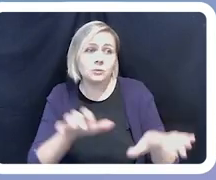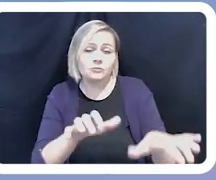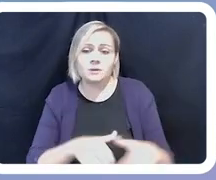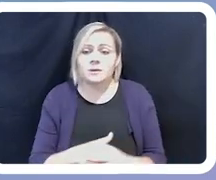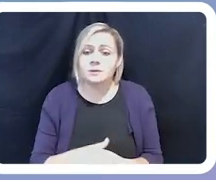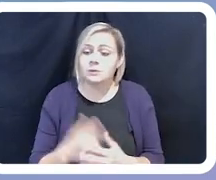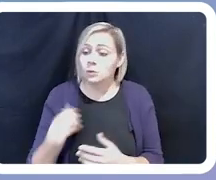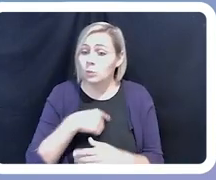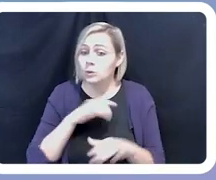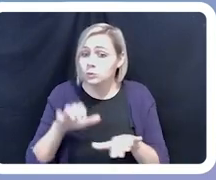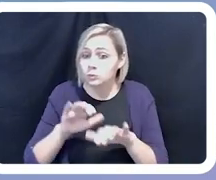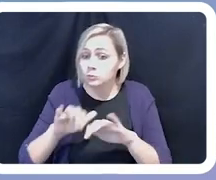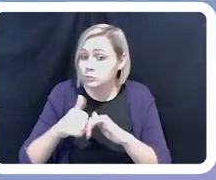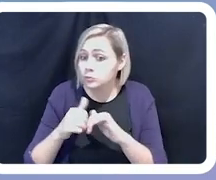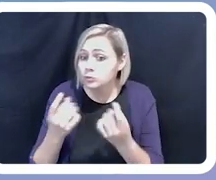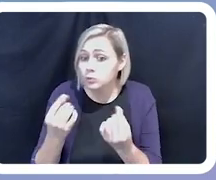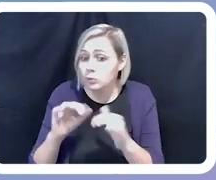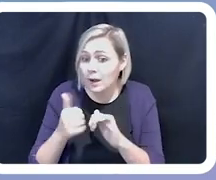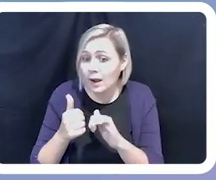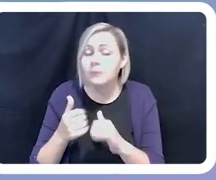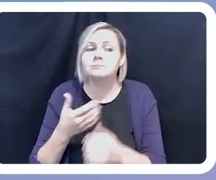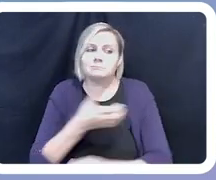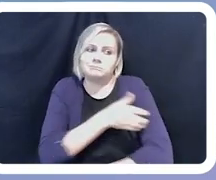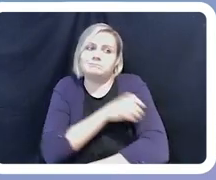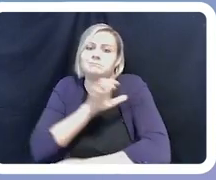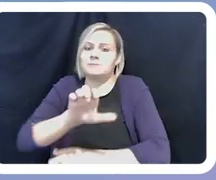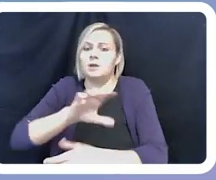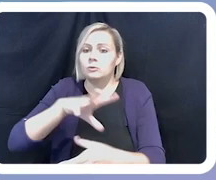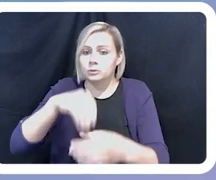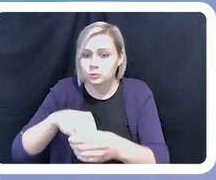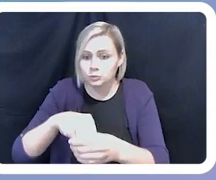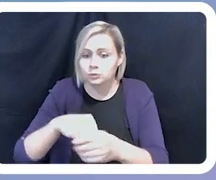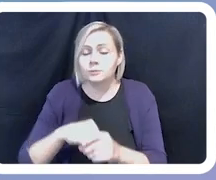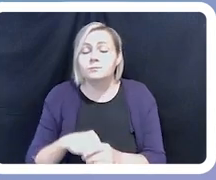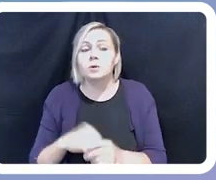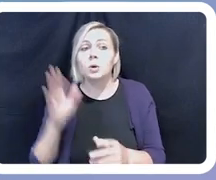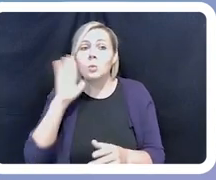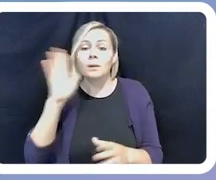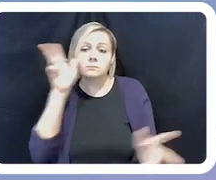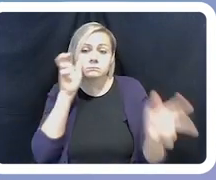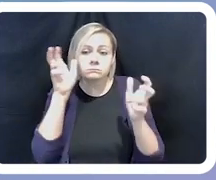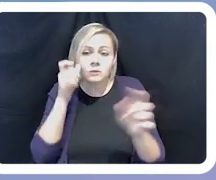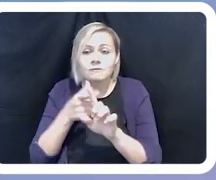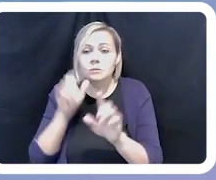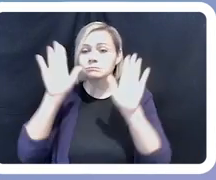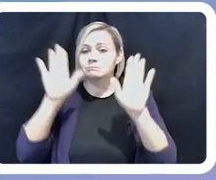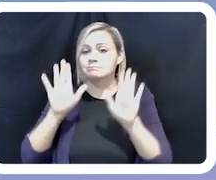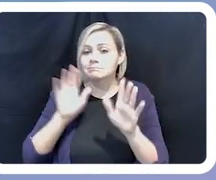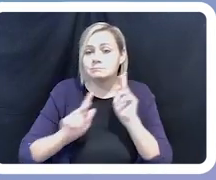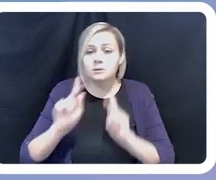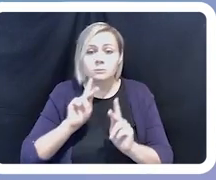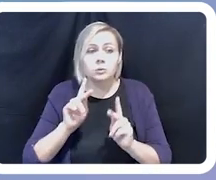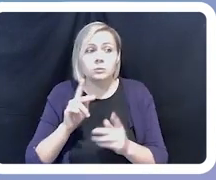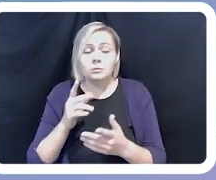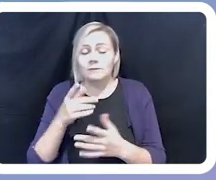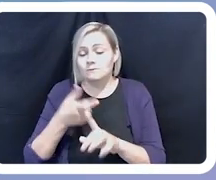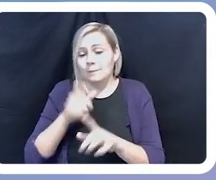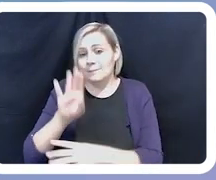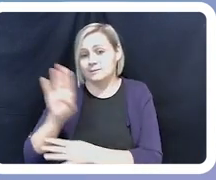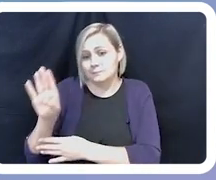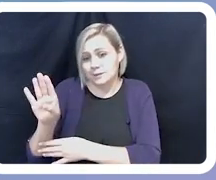will do this by empowering inclusion throughout the conference, by hearing from incredible champions of the Best Buddies